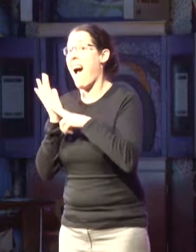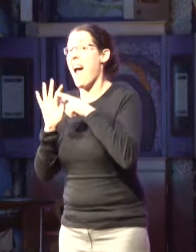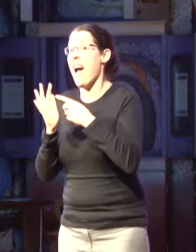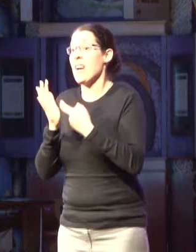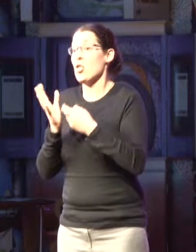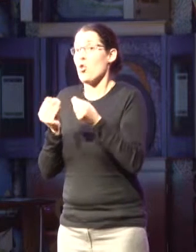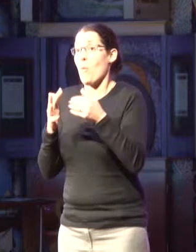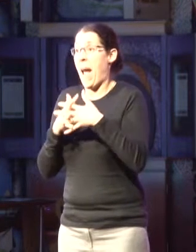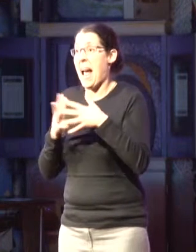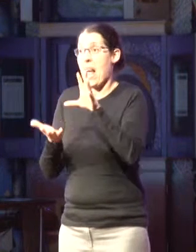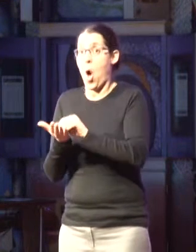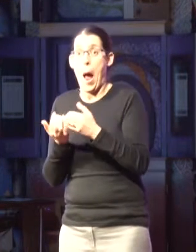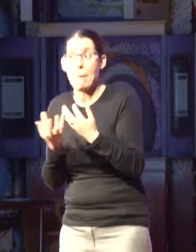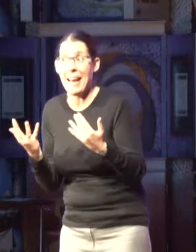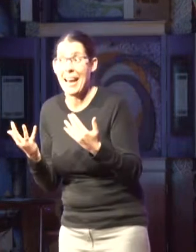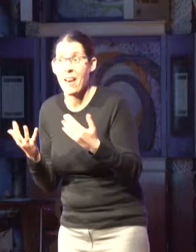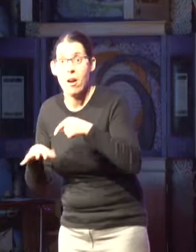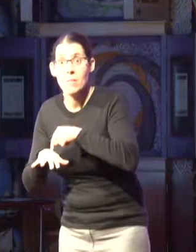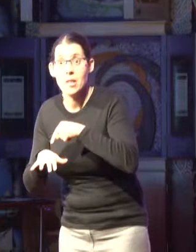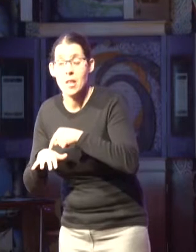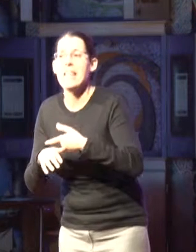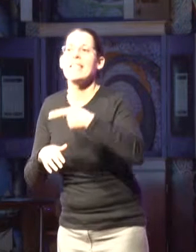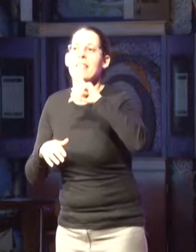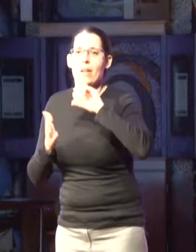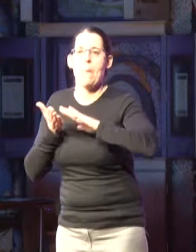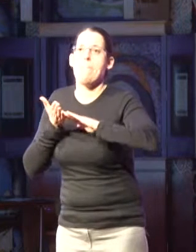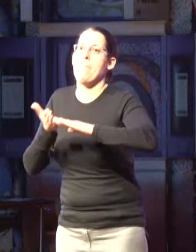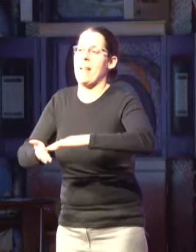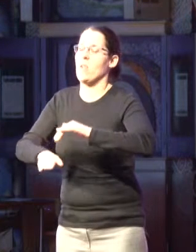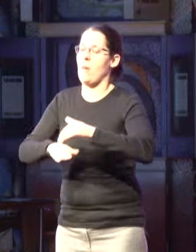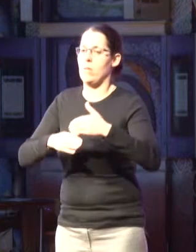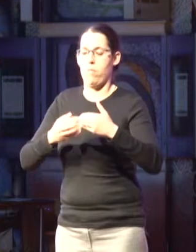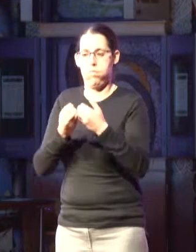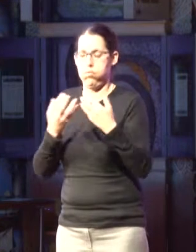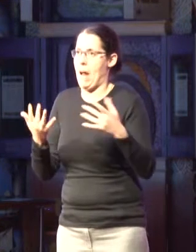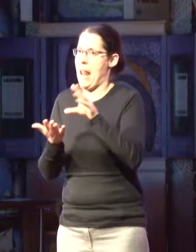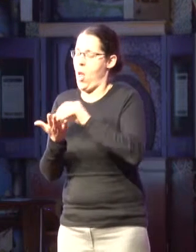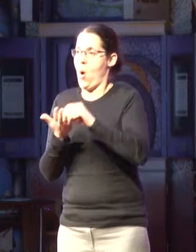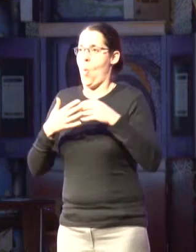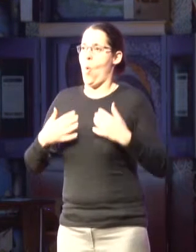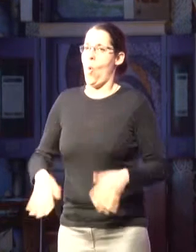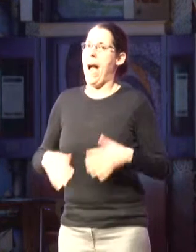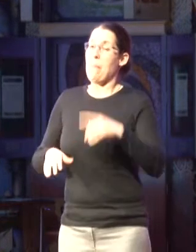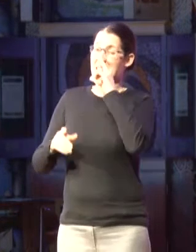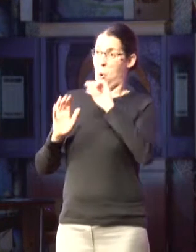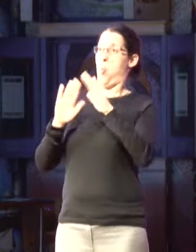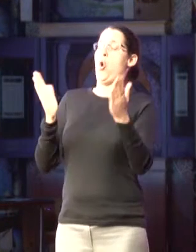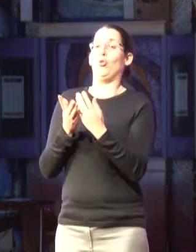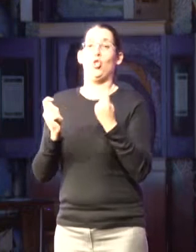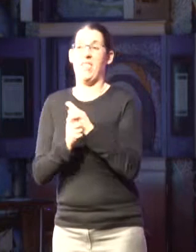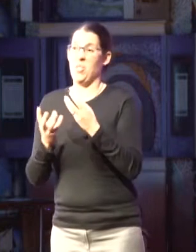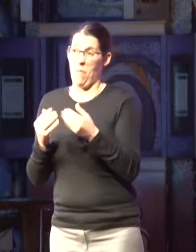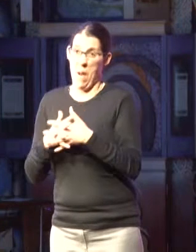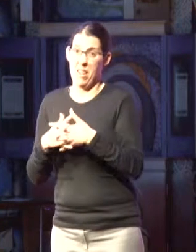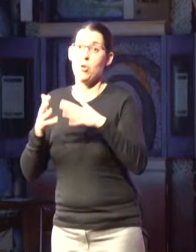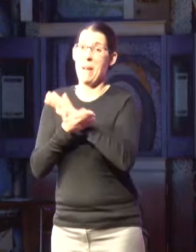million times. So this is potentially sort of world-changing type software. So from here in Aotearoa, he's had